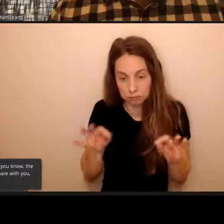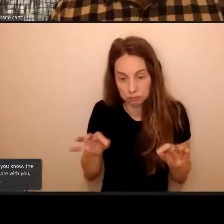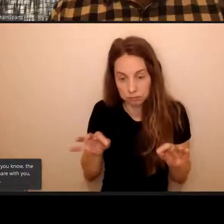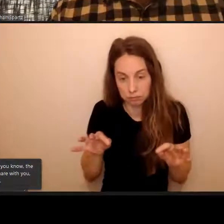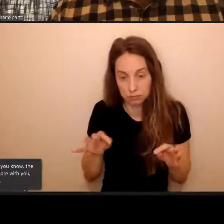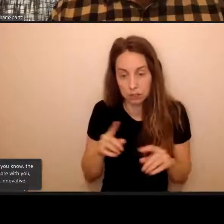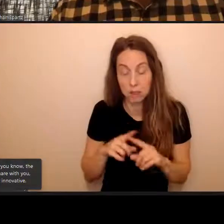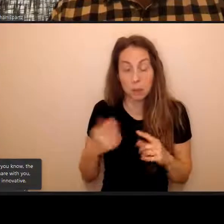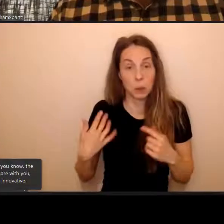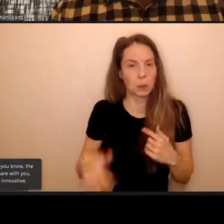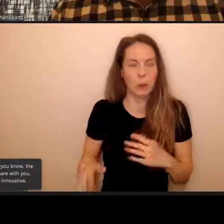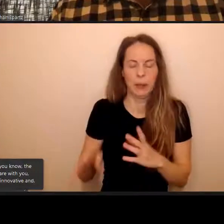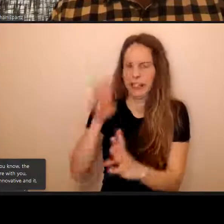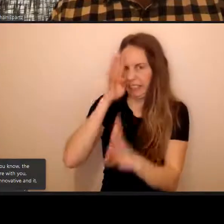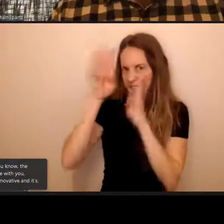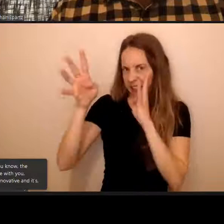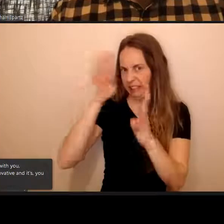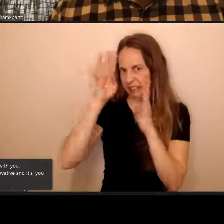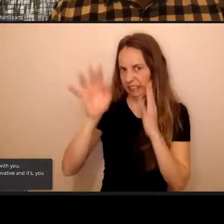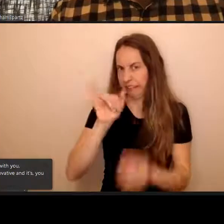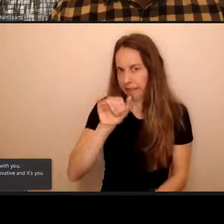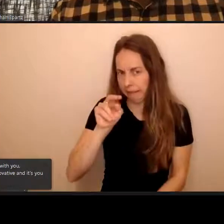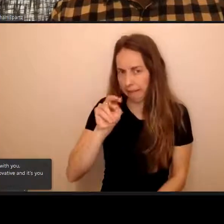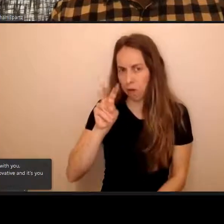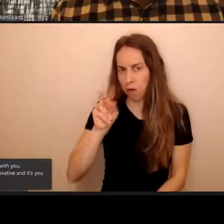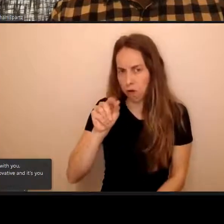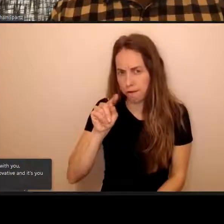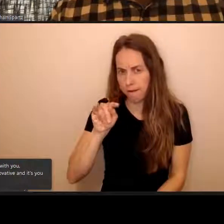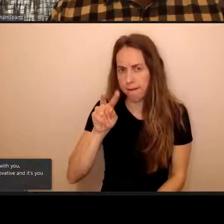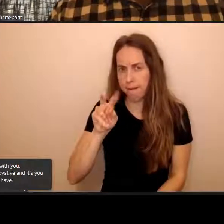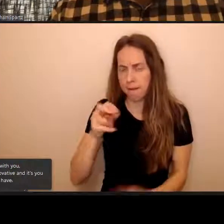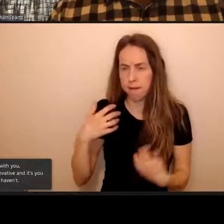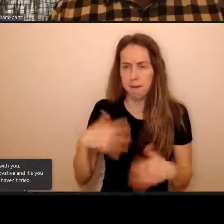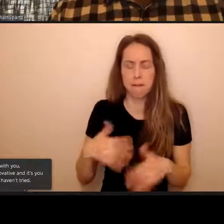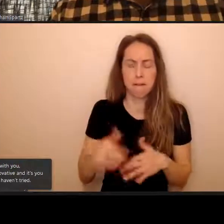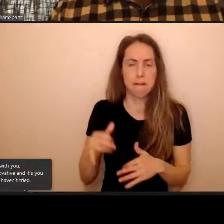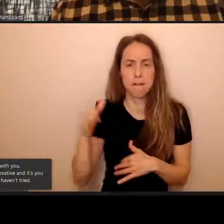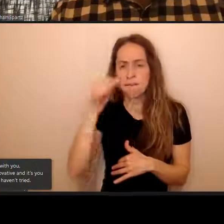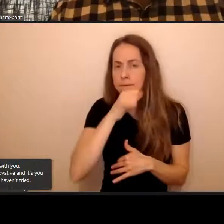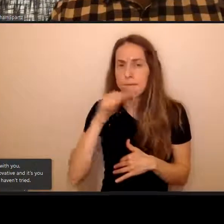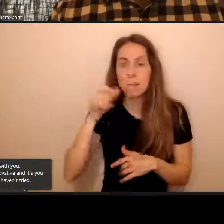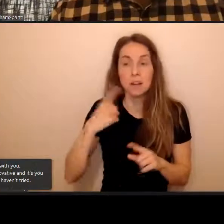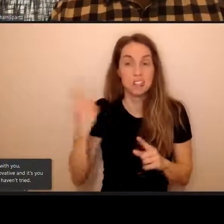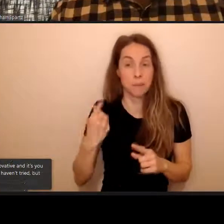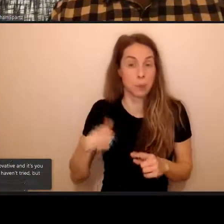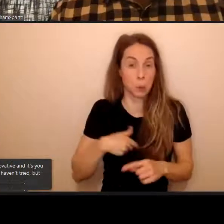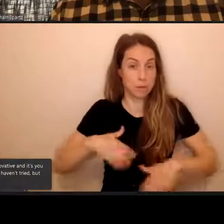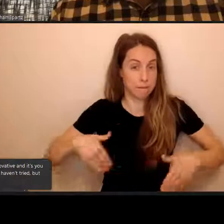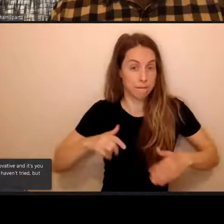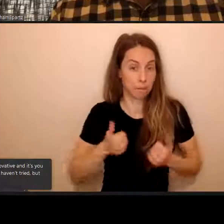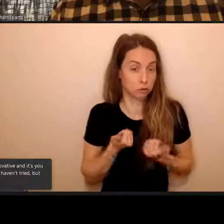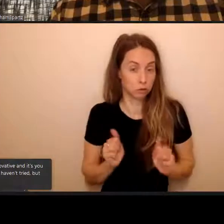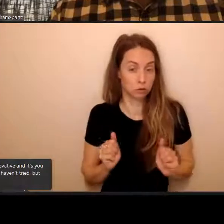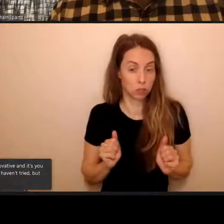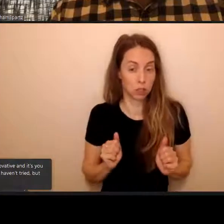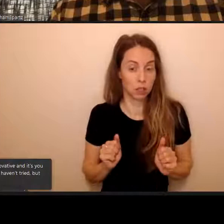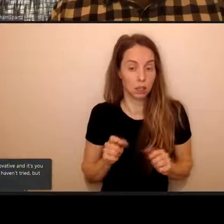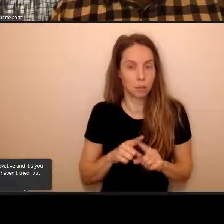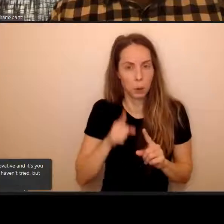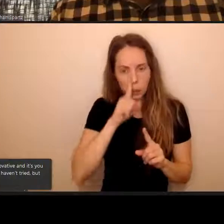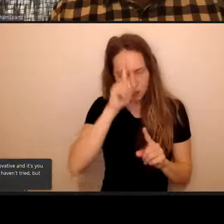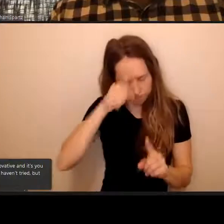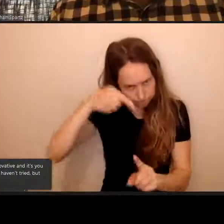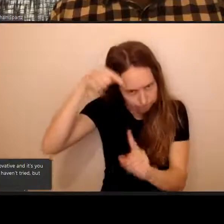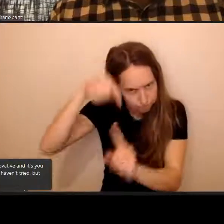very innovative. And it's, it's something that we haven't tried, but it's a very targeted